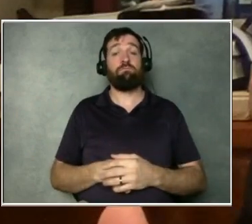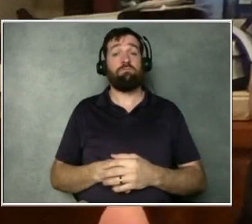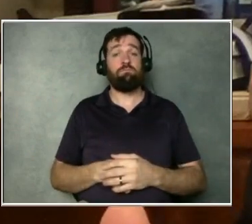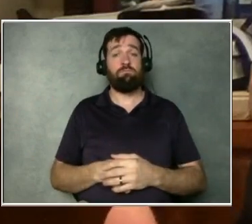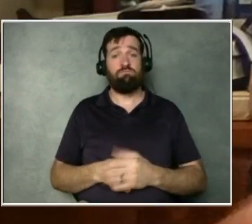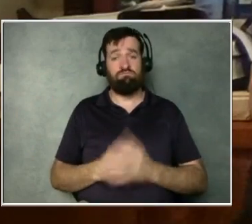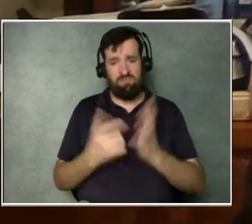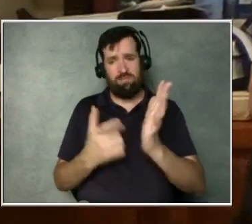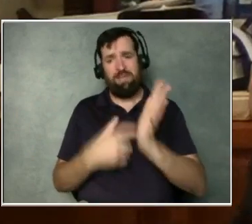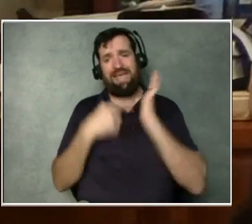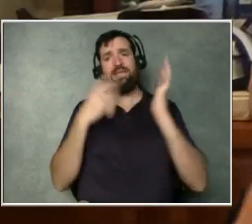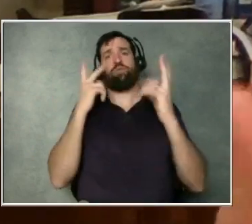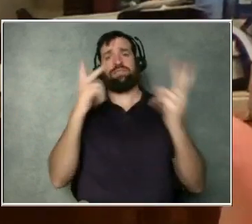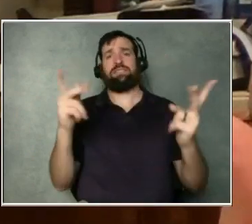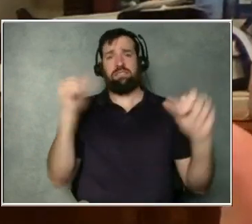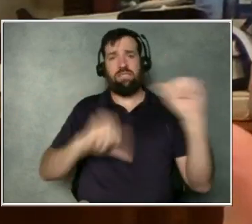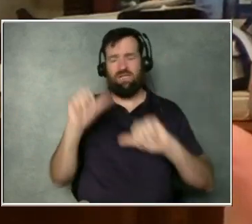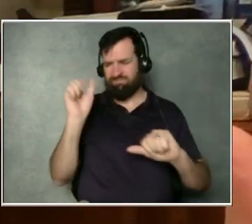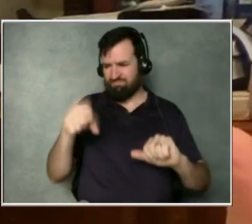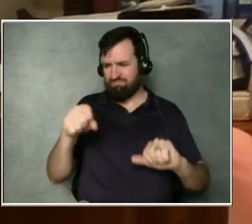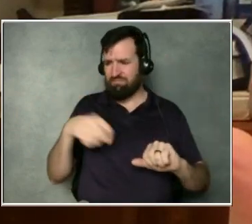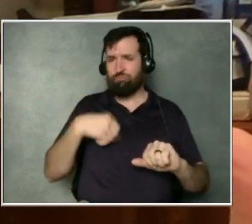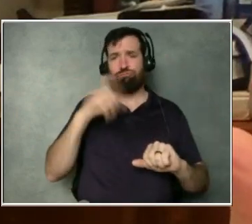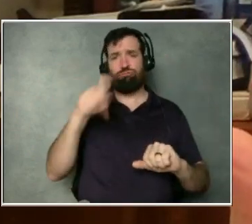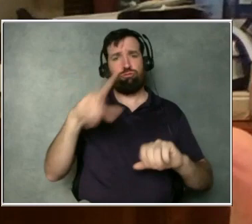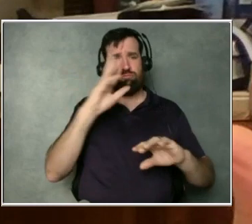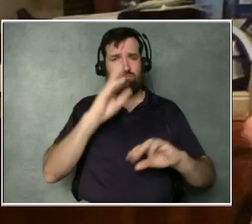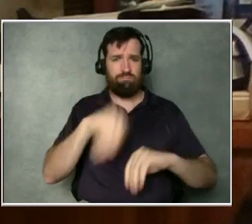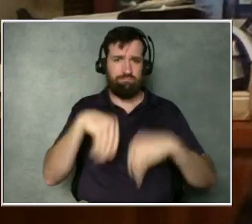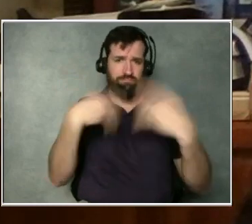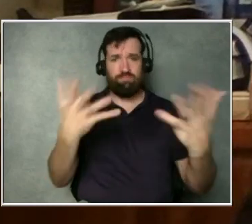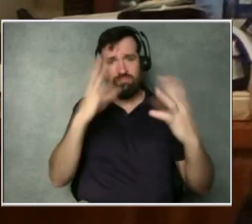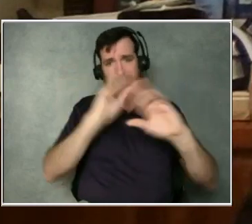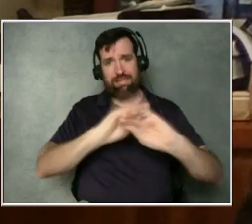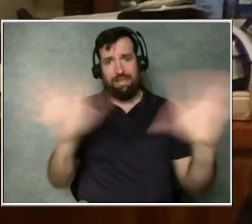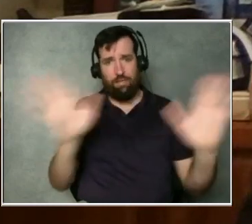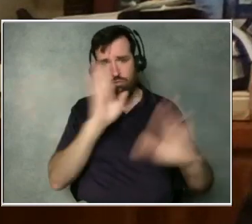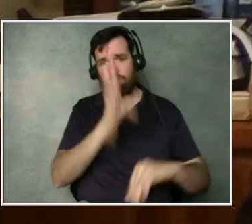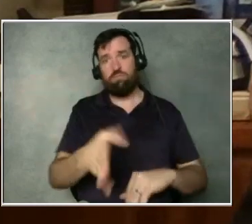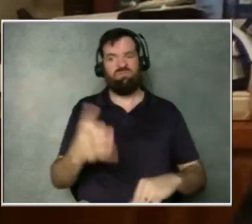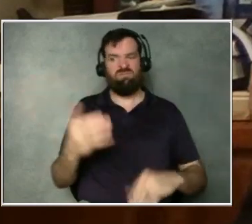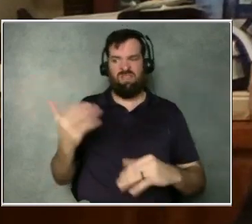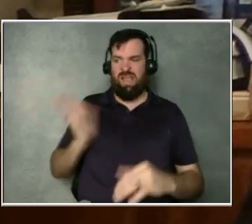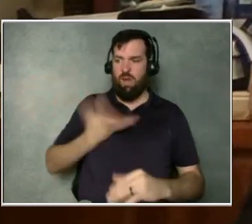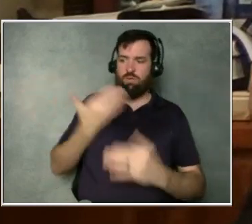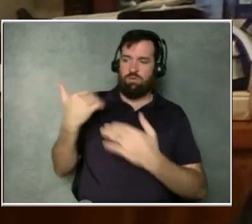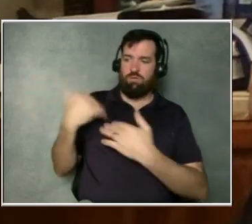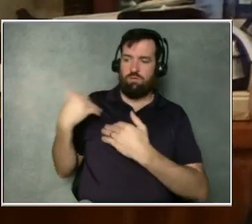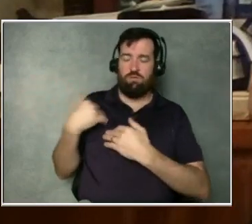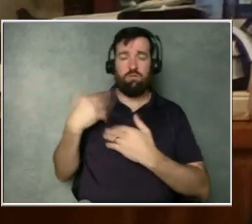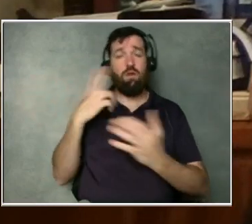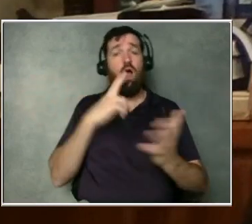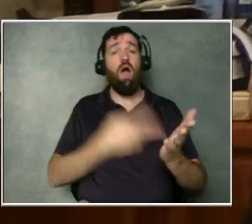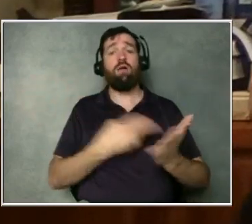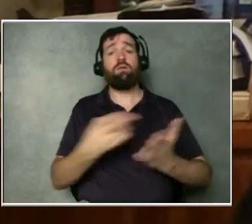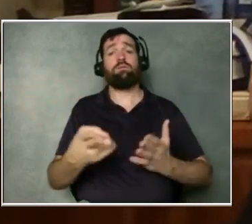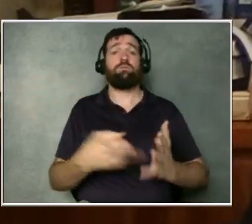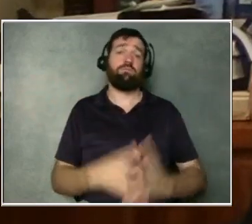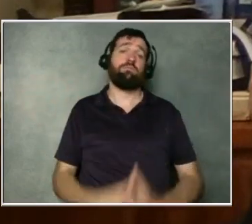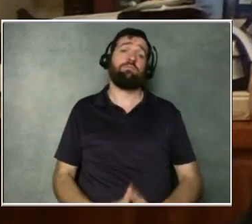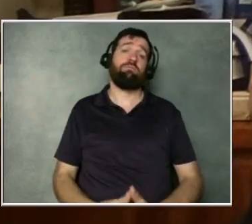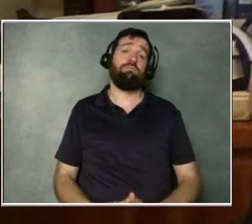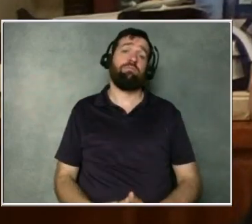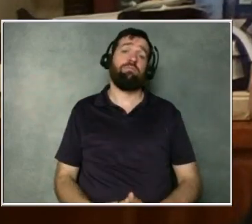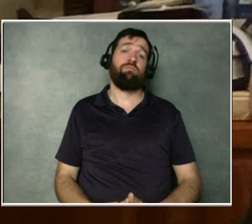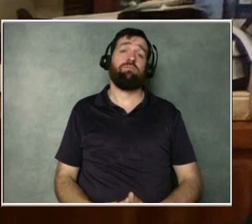the science. We should give that to you transparently and clearly. That's on us. And honestly, and follow